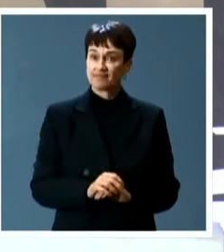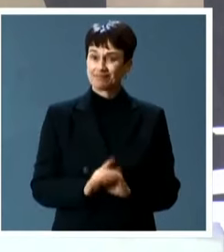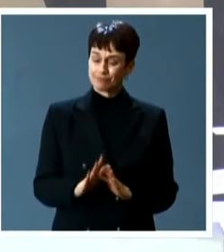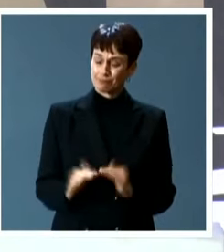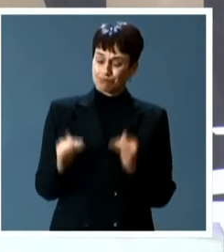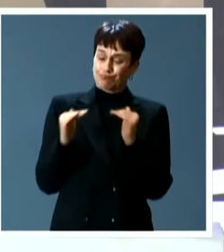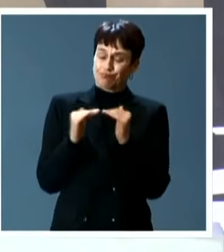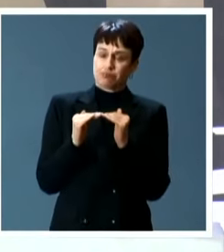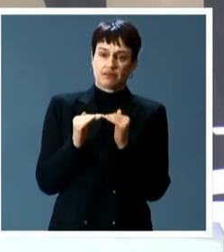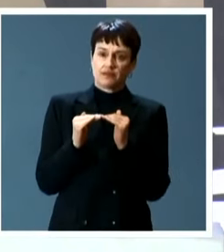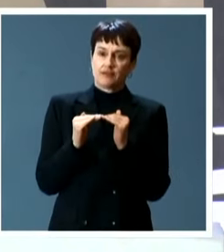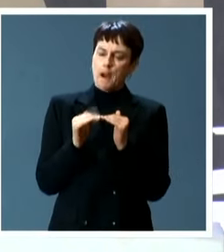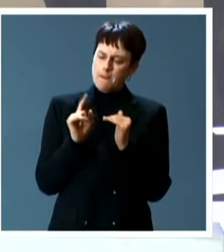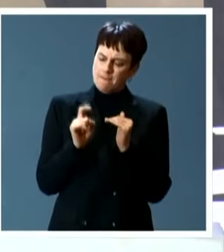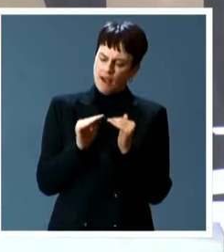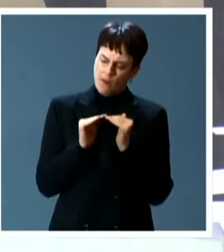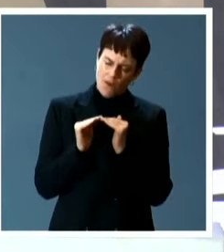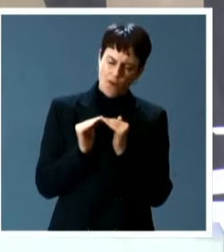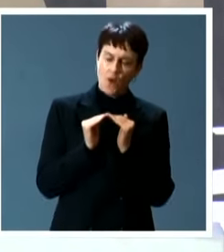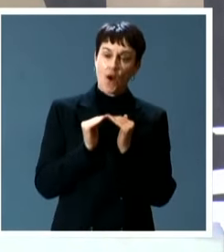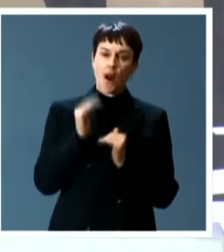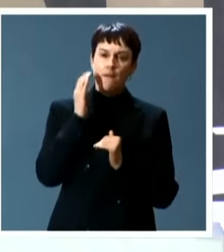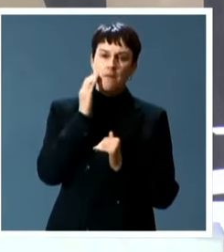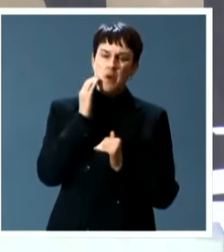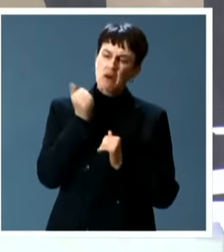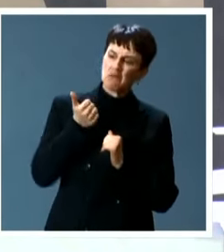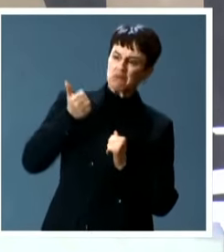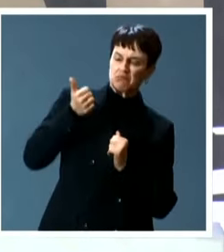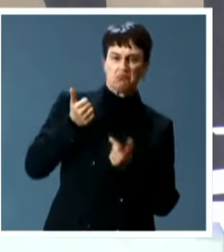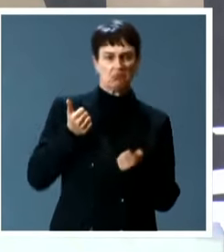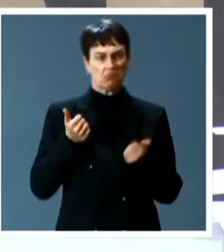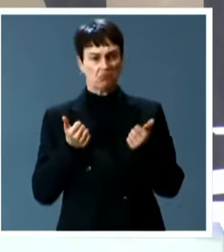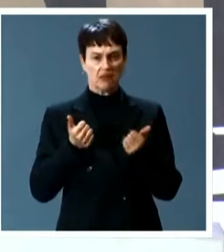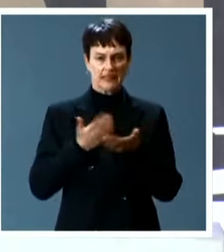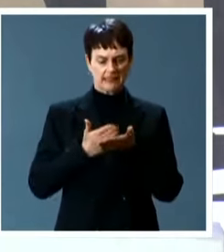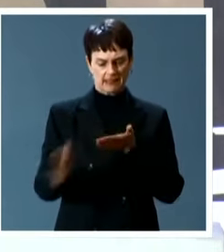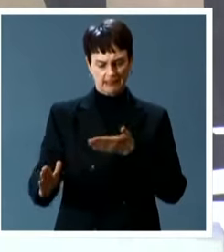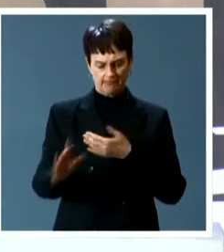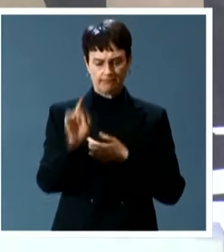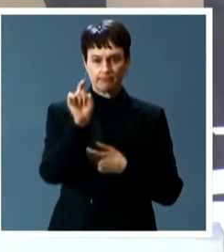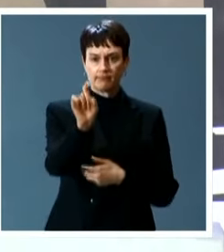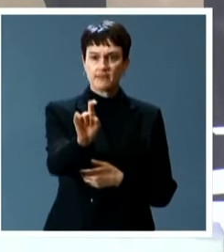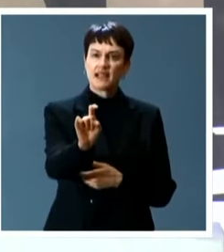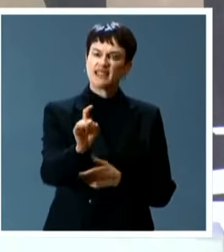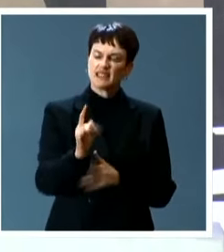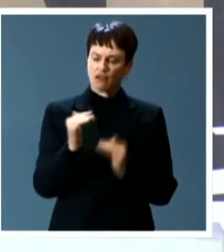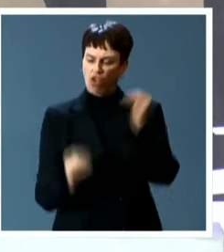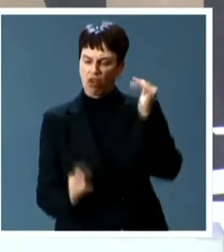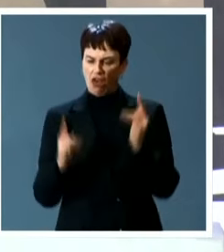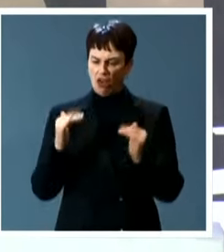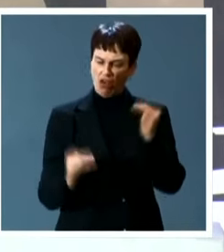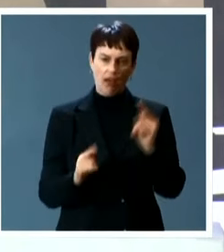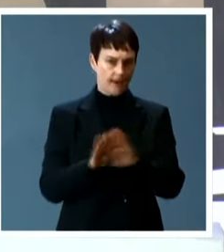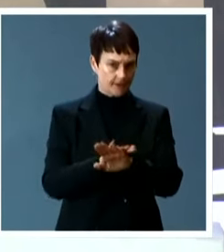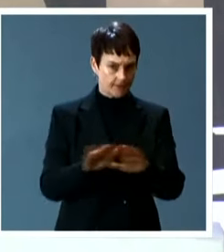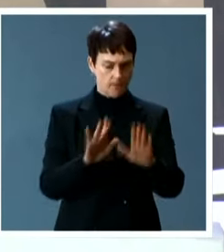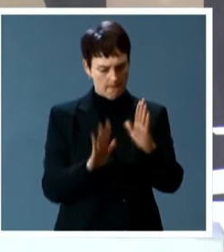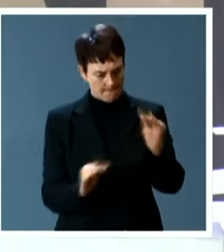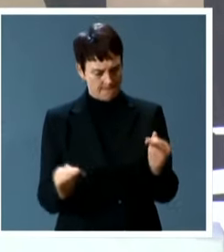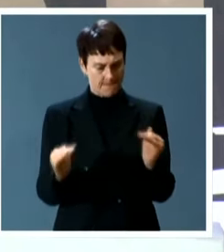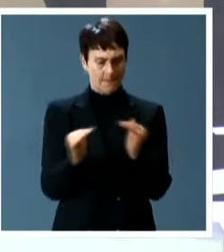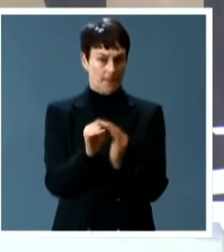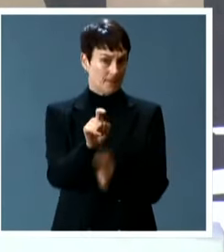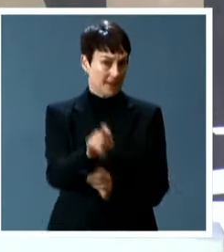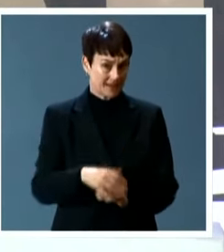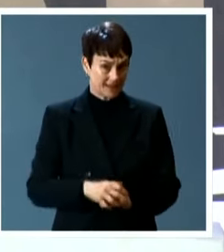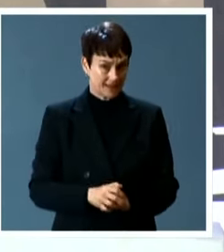white supremacy in all their manifestations, and that determines not to allow